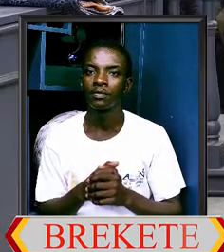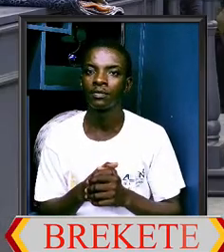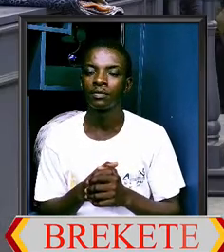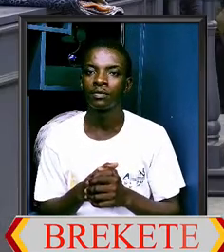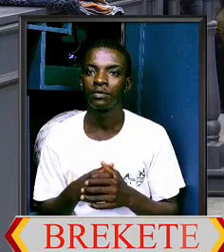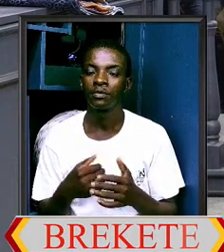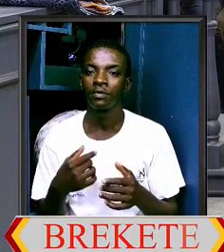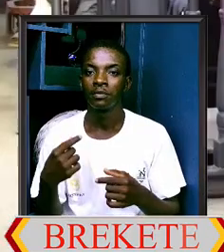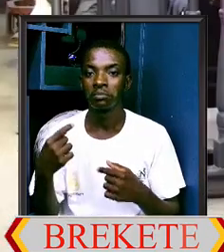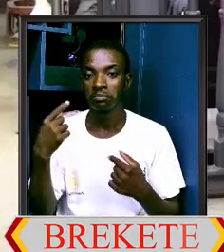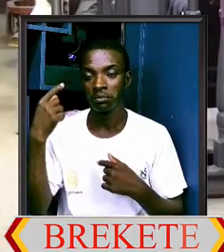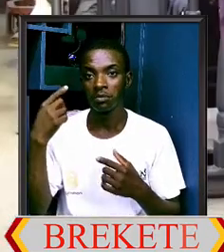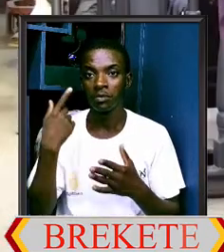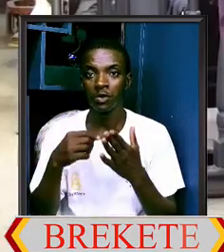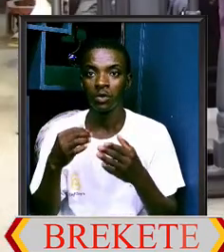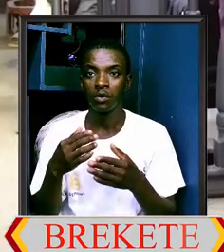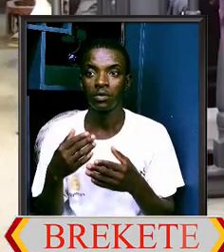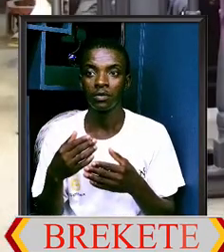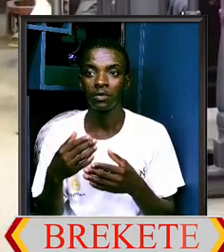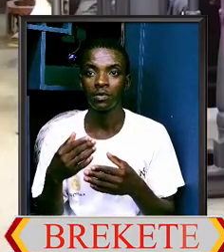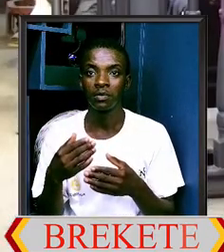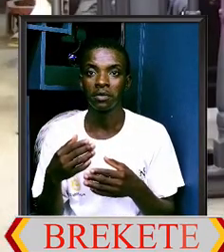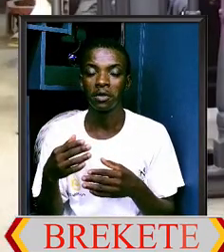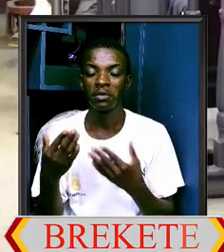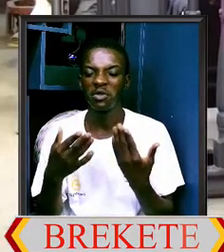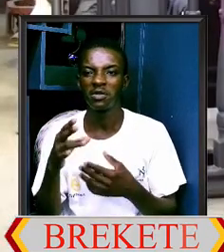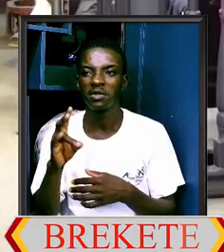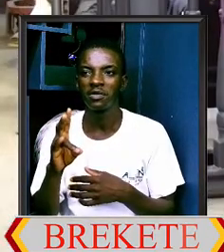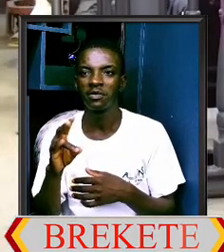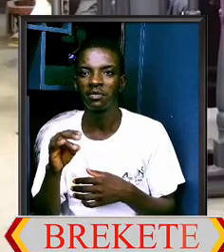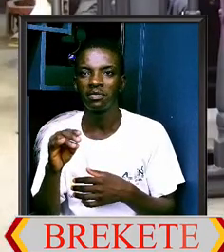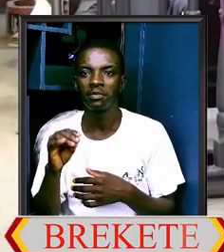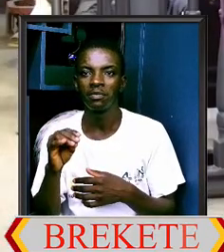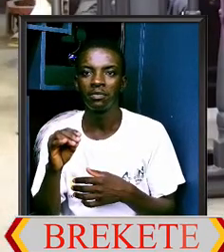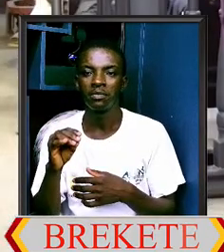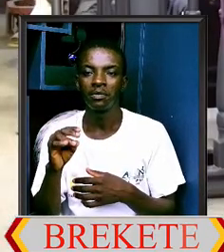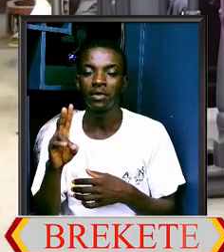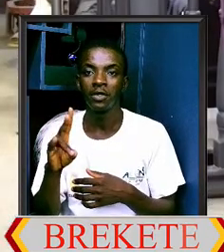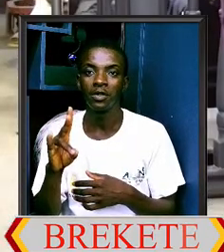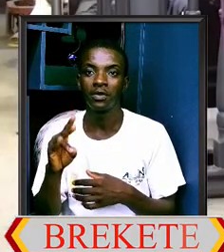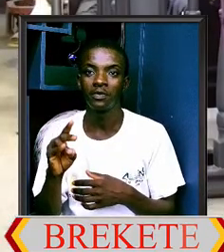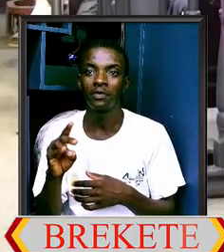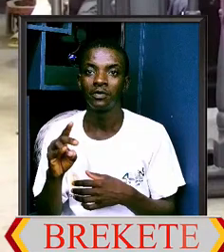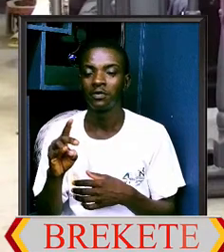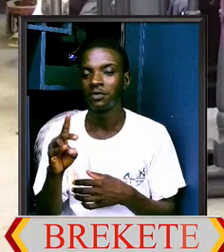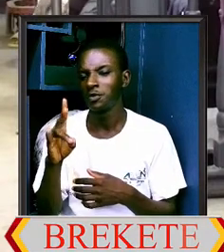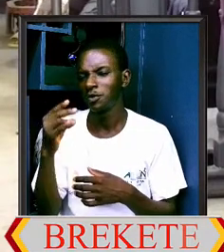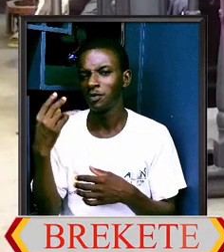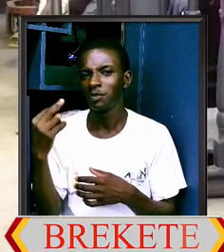me for my mind. I just say, wait, I owe now about 7 million. I had 20.